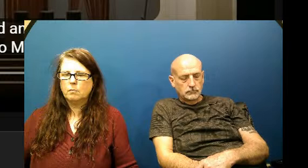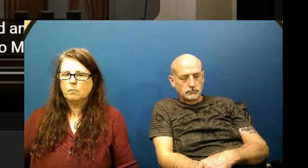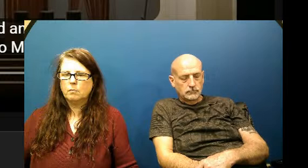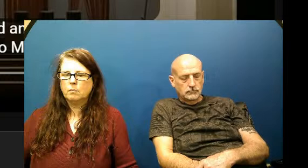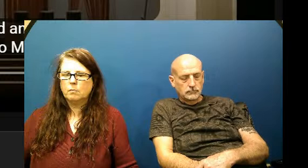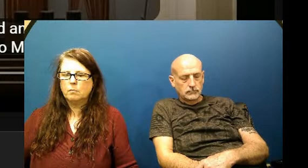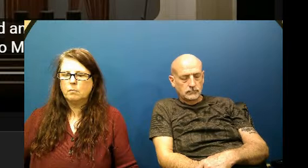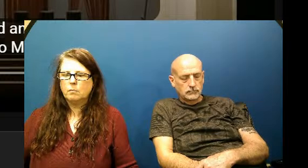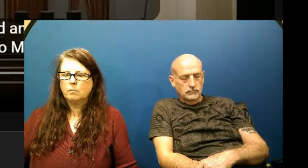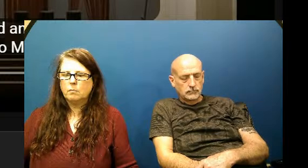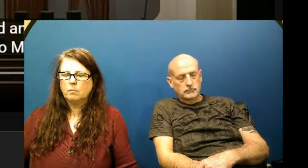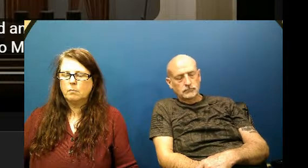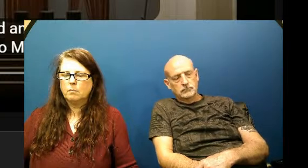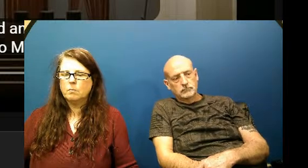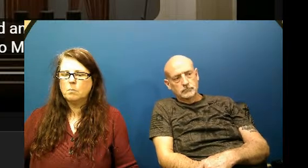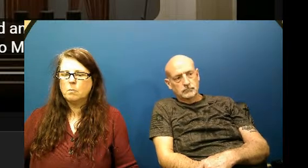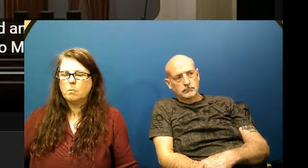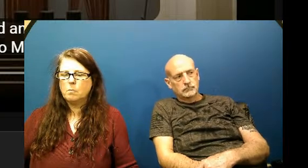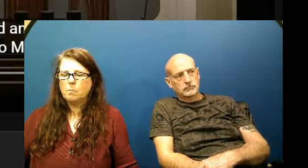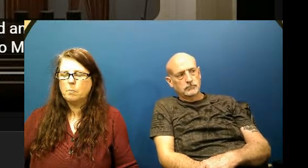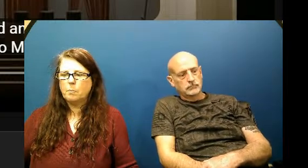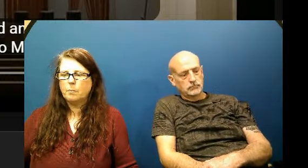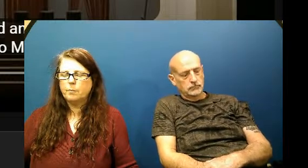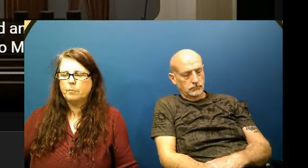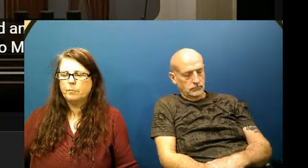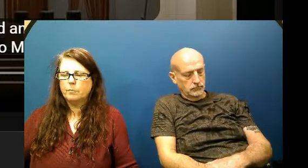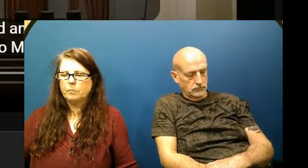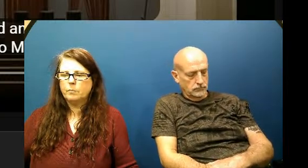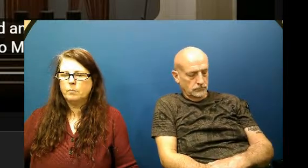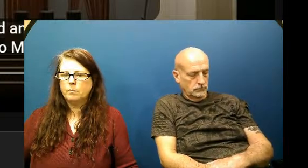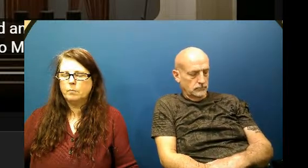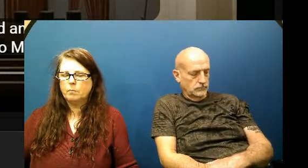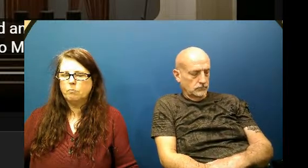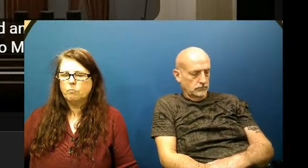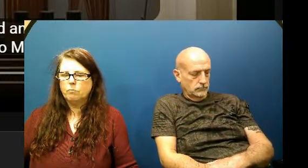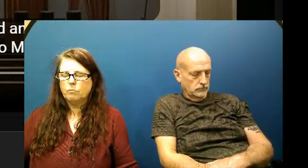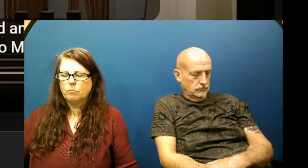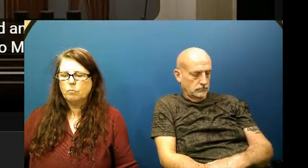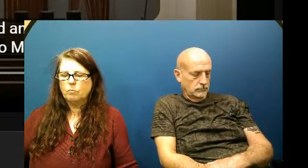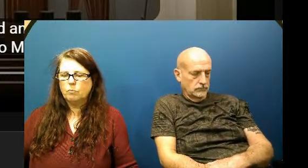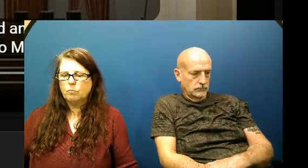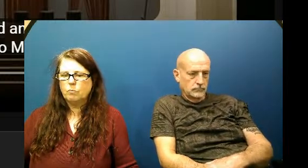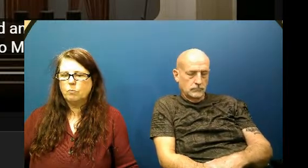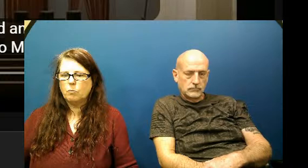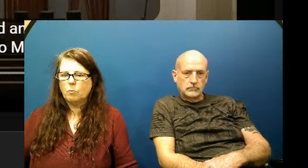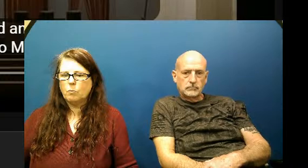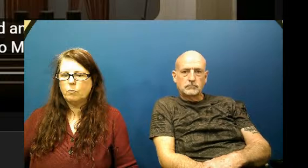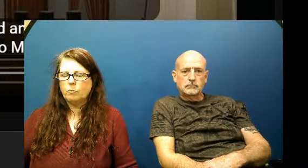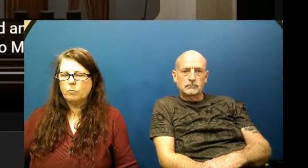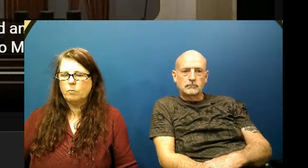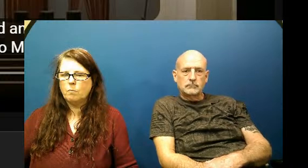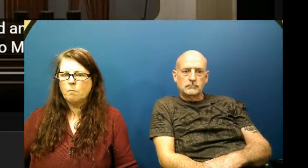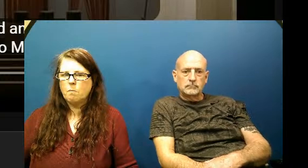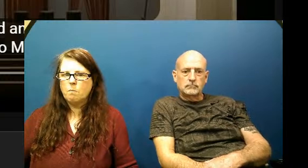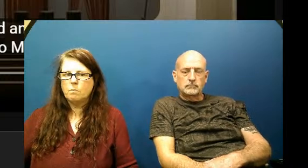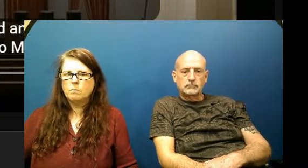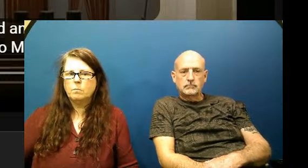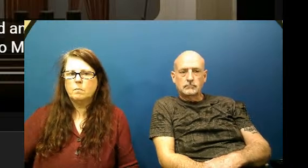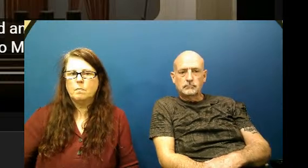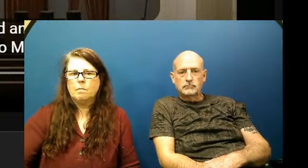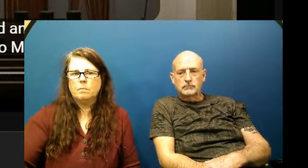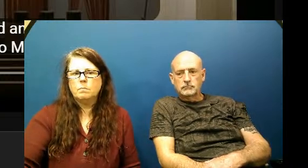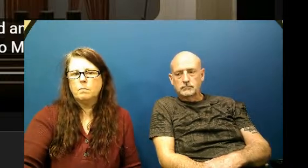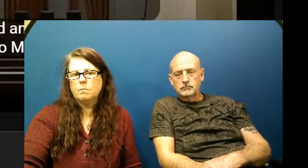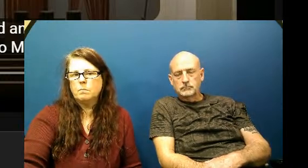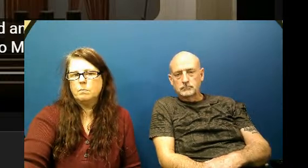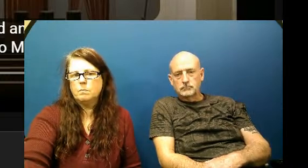that would be very difficult? Because when an act of Congress is passed, there could be more than 250 different motivations for the votes that